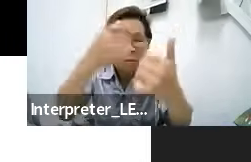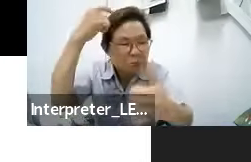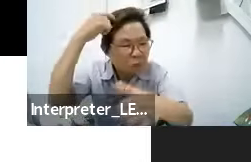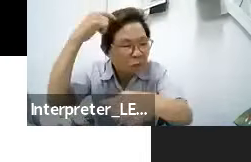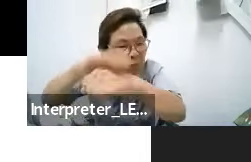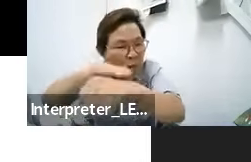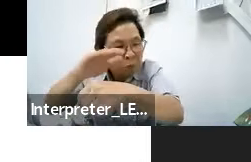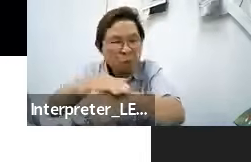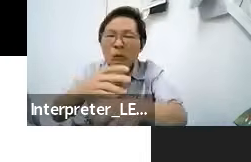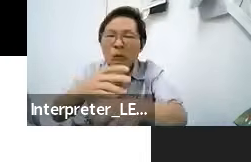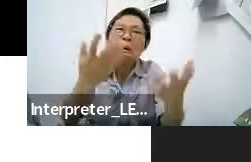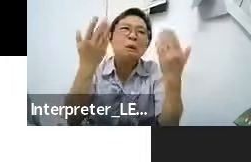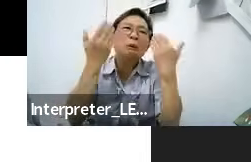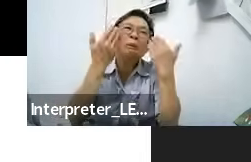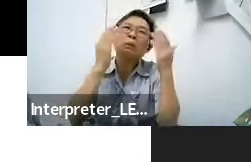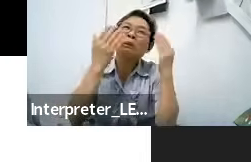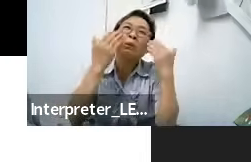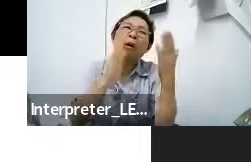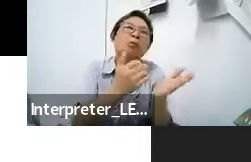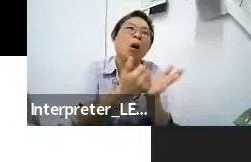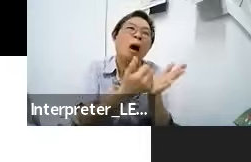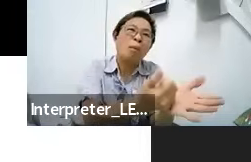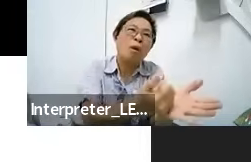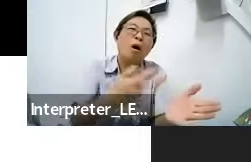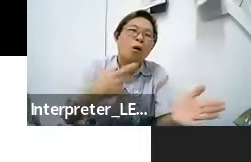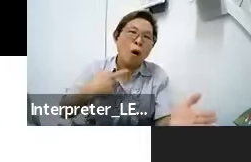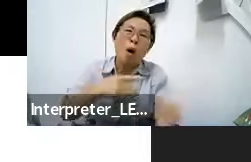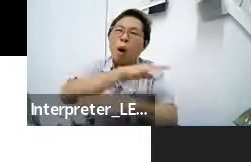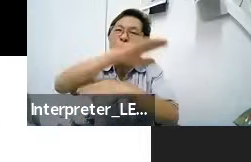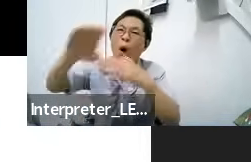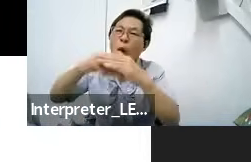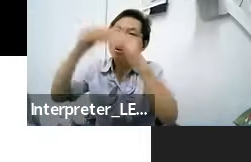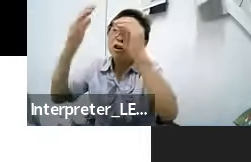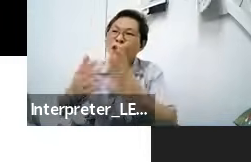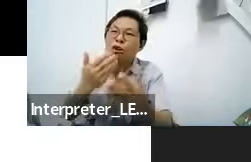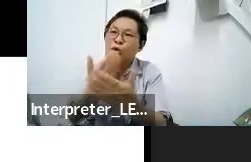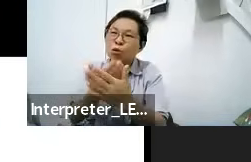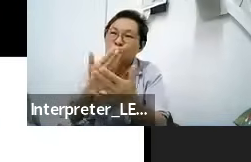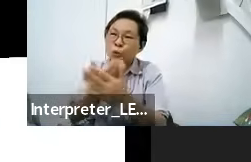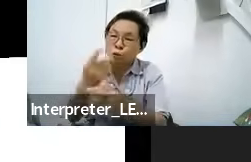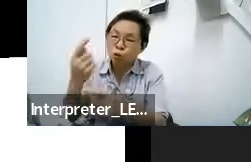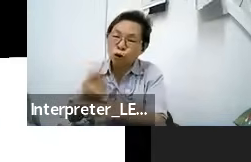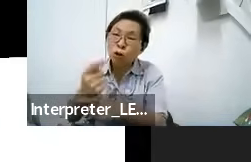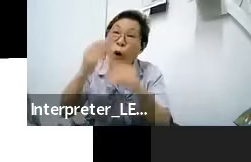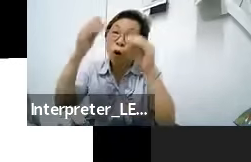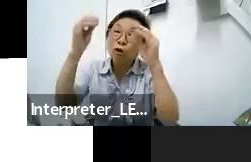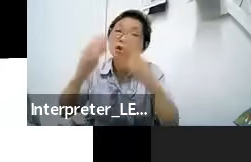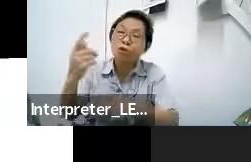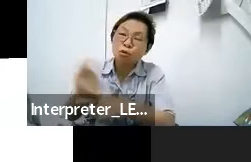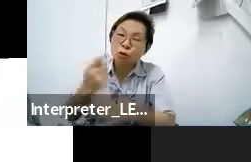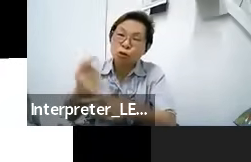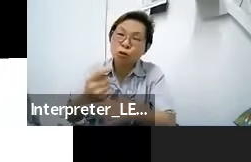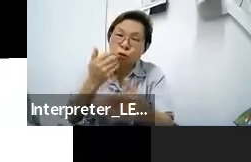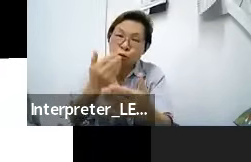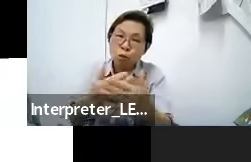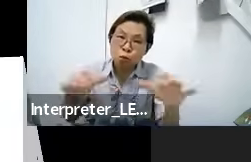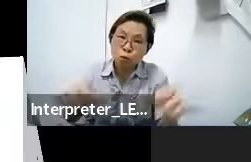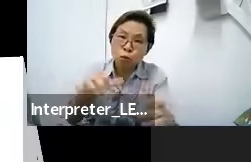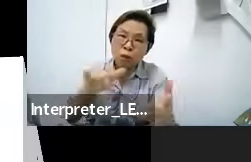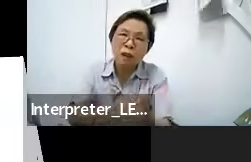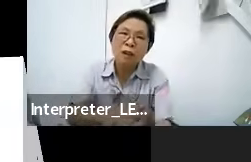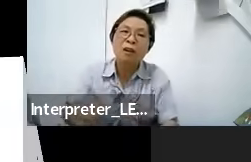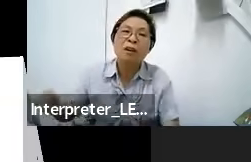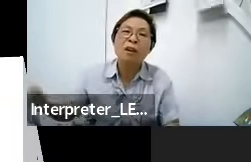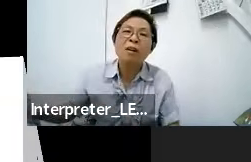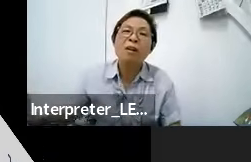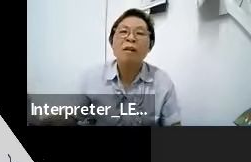and so on and so forth. So we are actually very good, and all our teachers are trained to do this. We build on